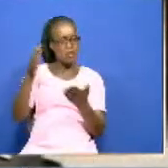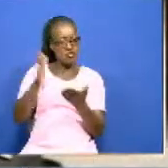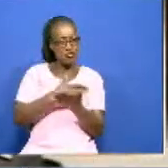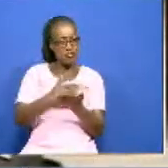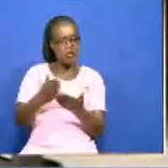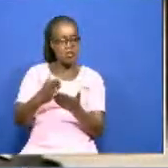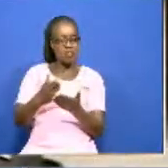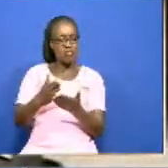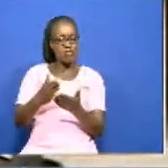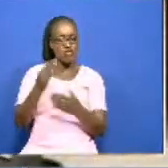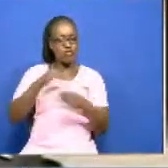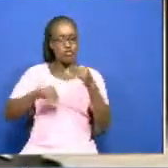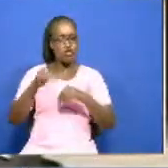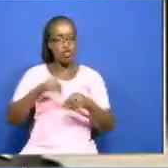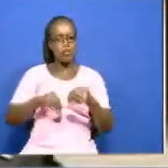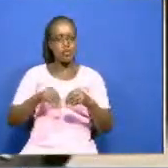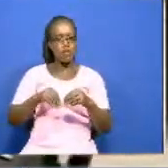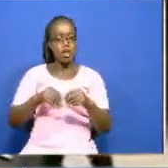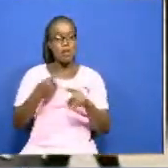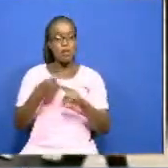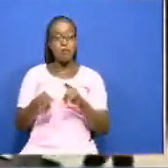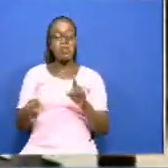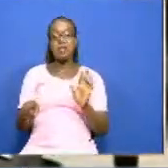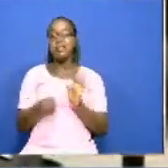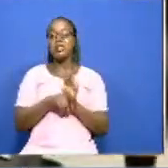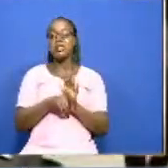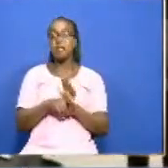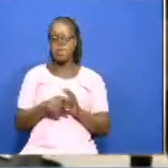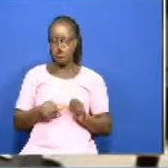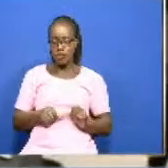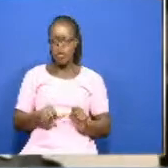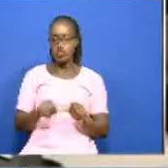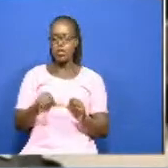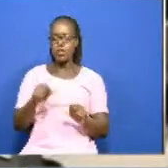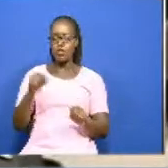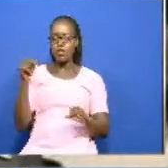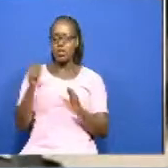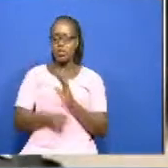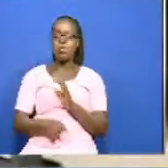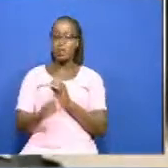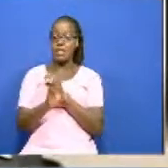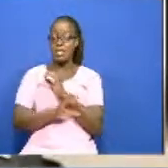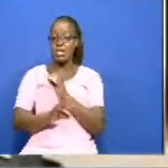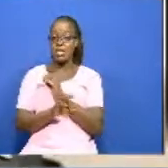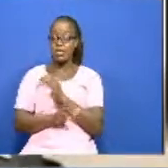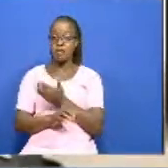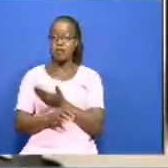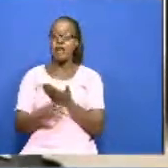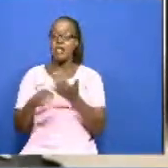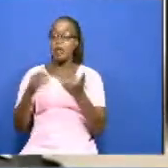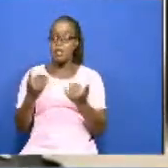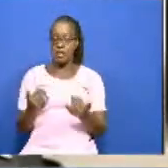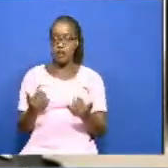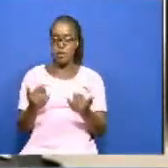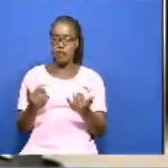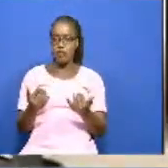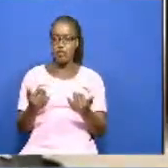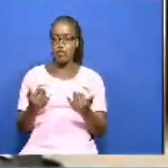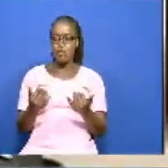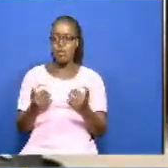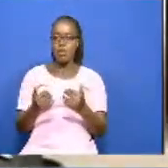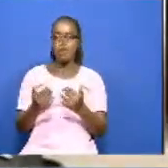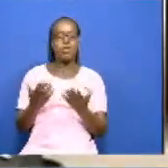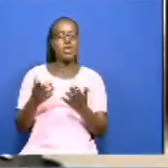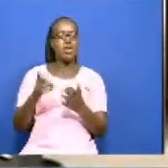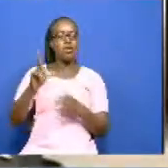vice has remained rampant in the country. This has led to the low